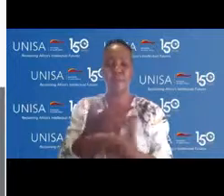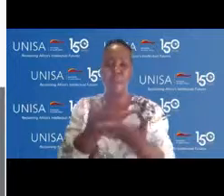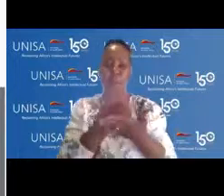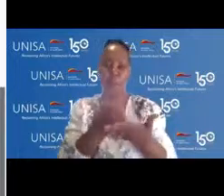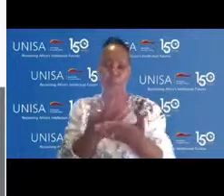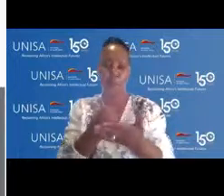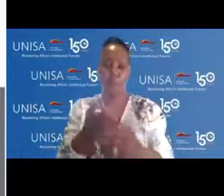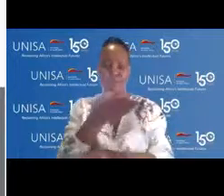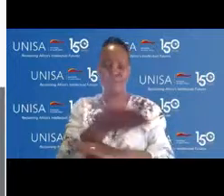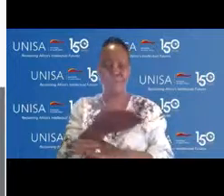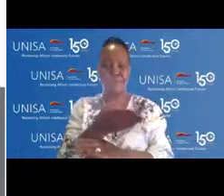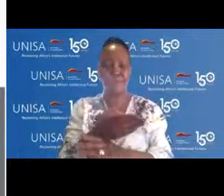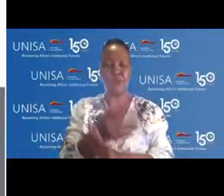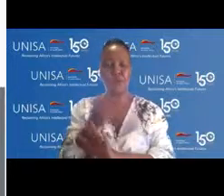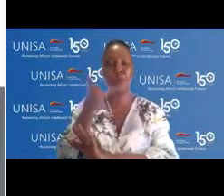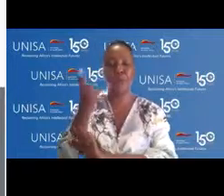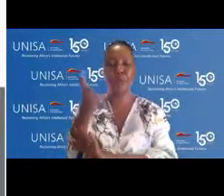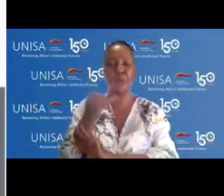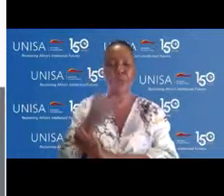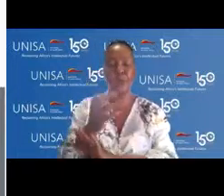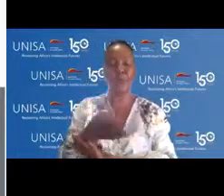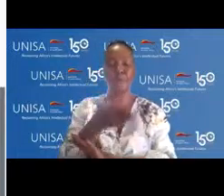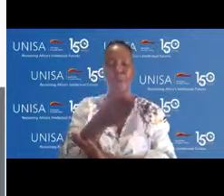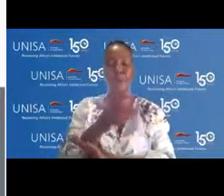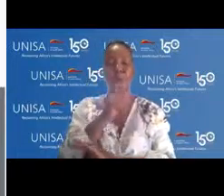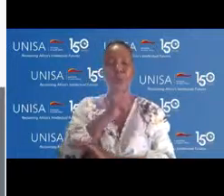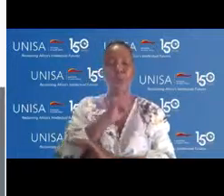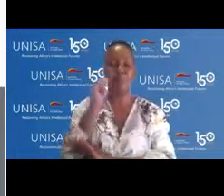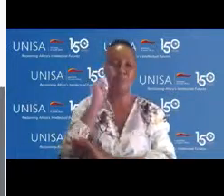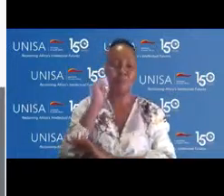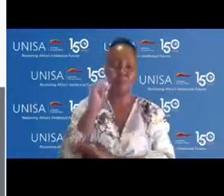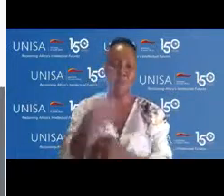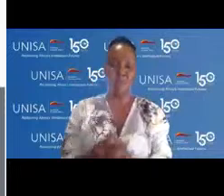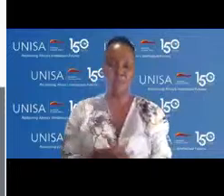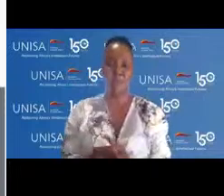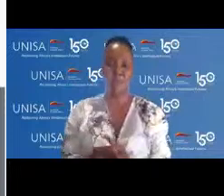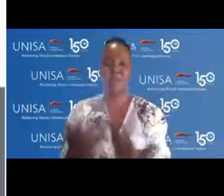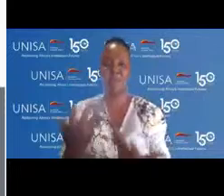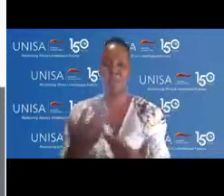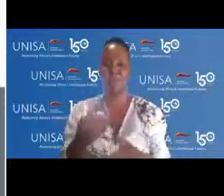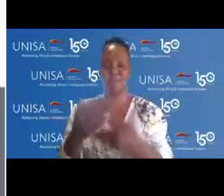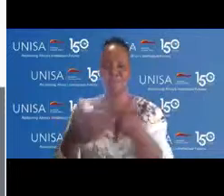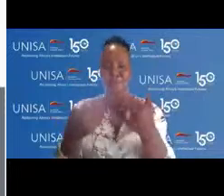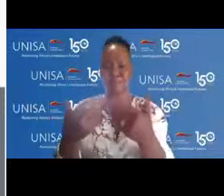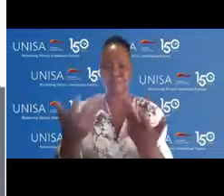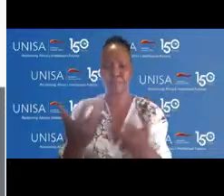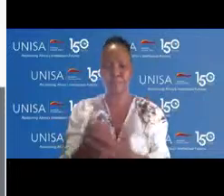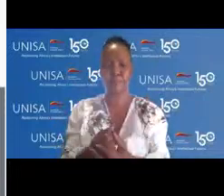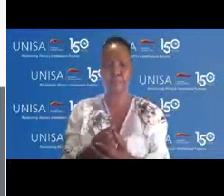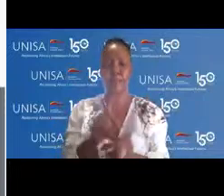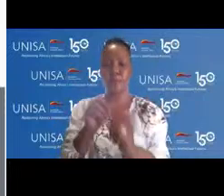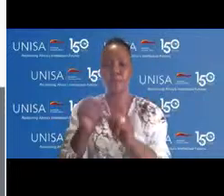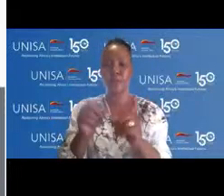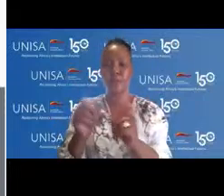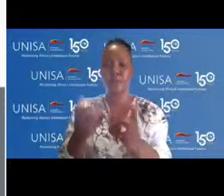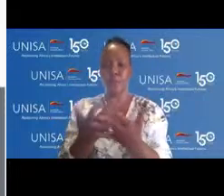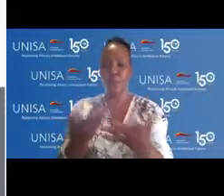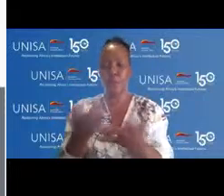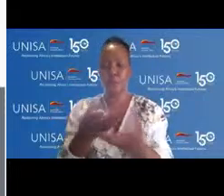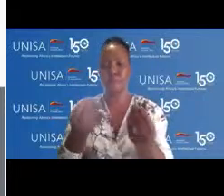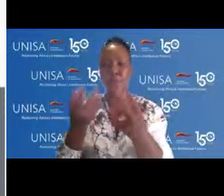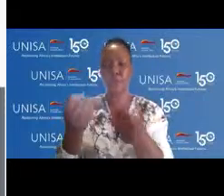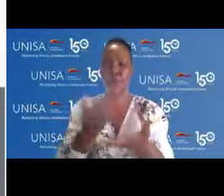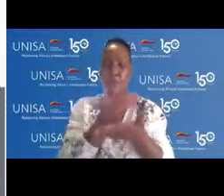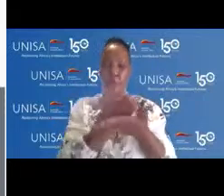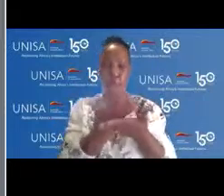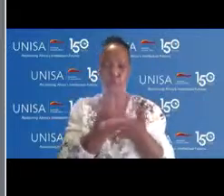the presentation that we used yesterday. So there we go, guys. So the questions that you were saying, where do we find the recording? This is